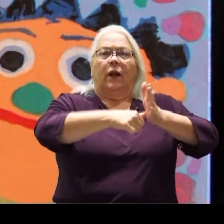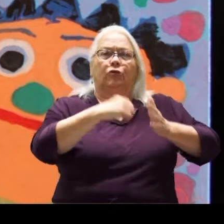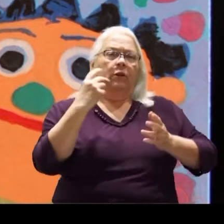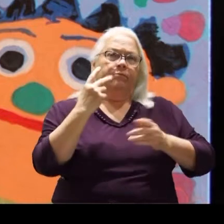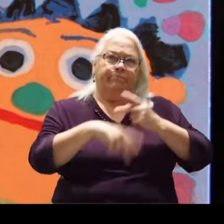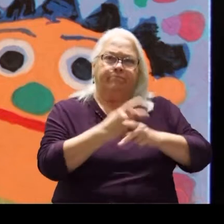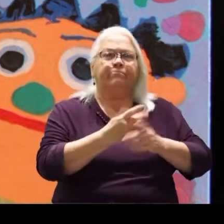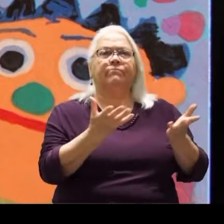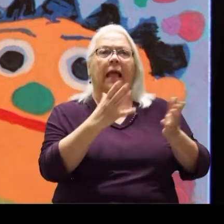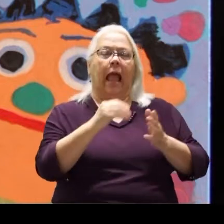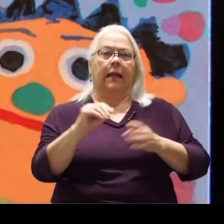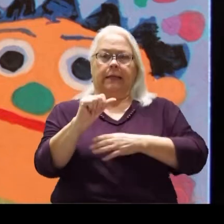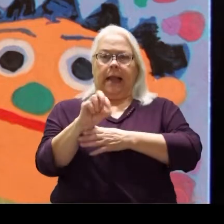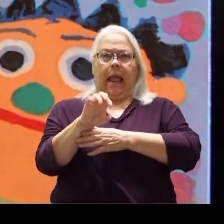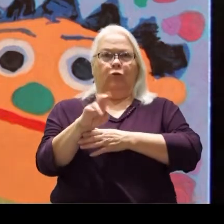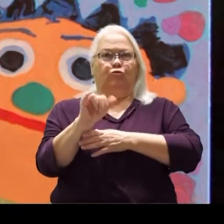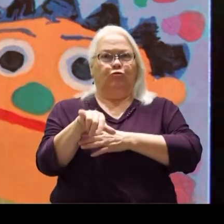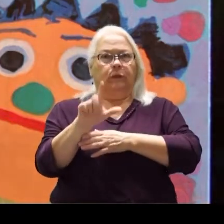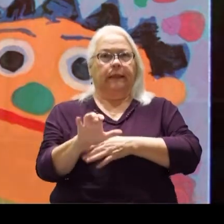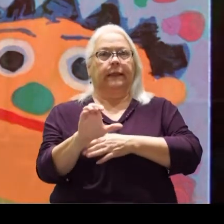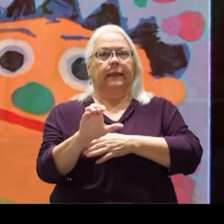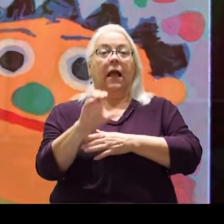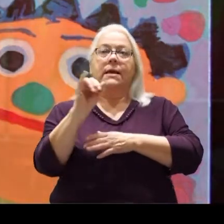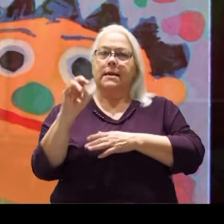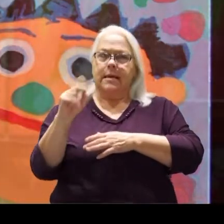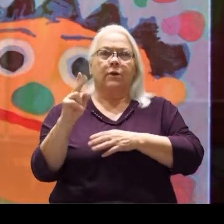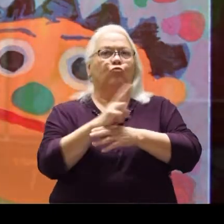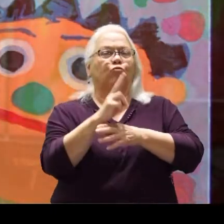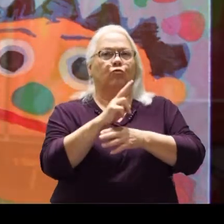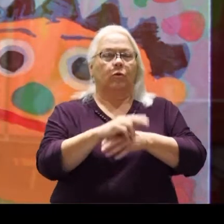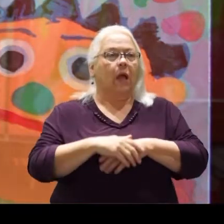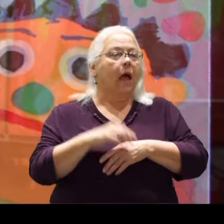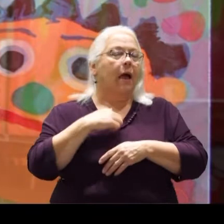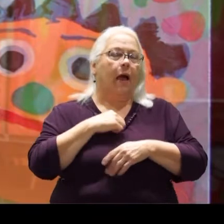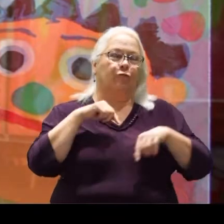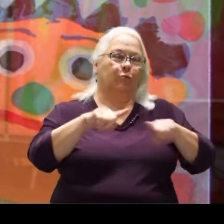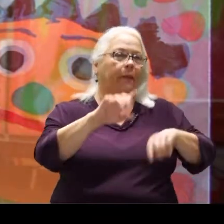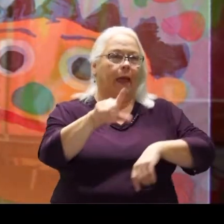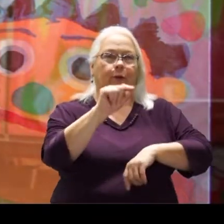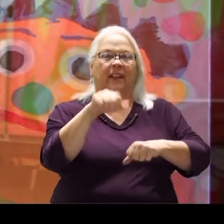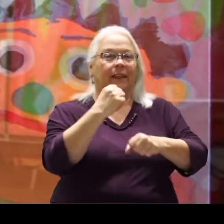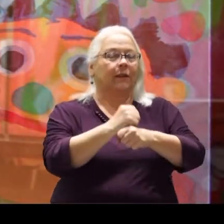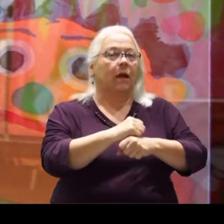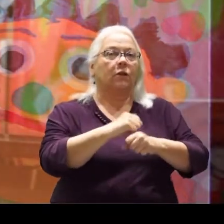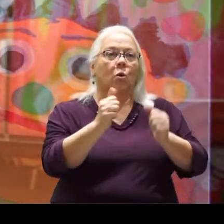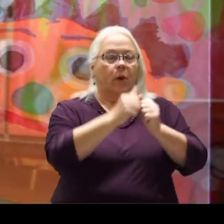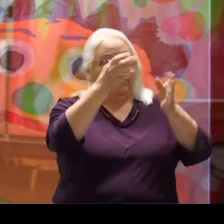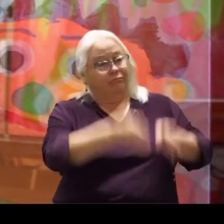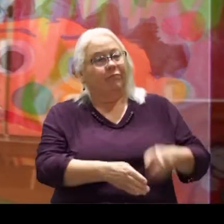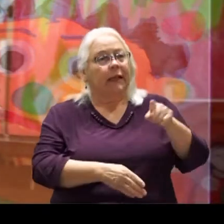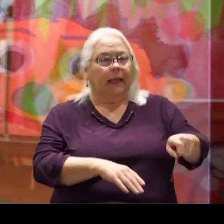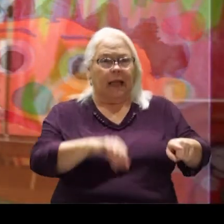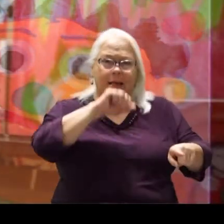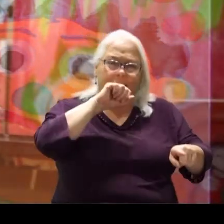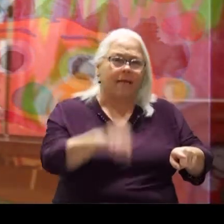a series in acrylic and ink. During those 20 years, I was inspired by a young man who had a great sense of self, loved to